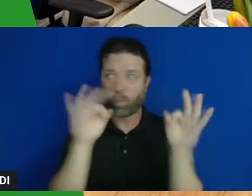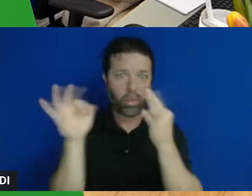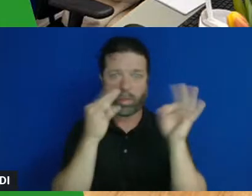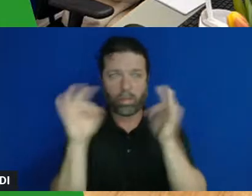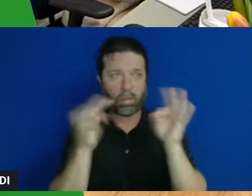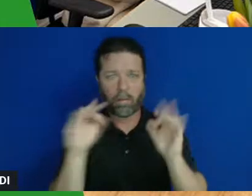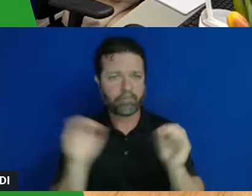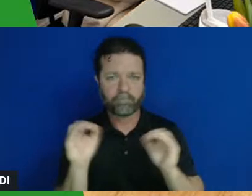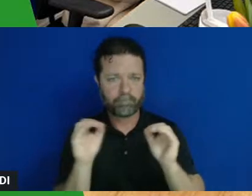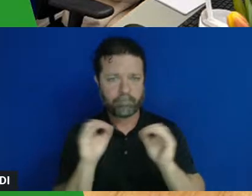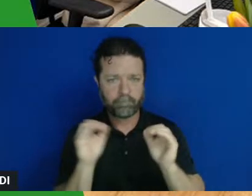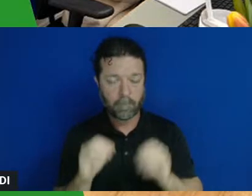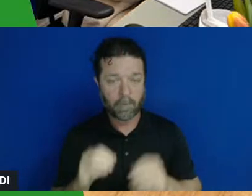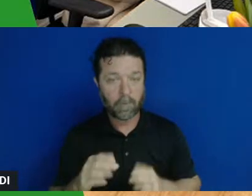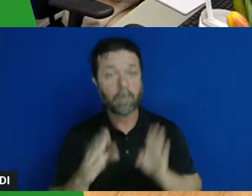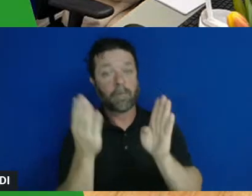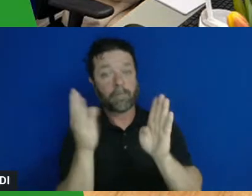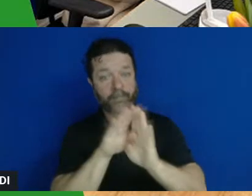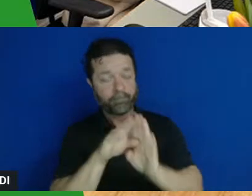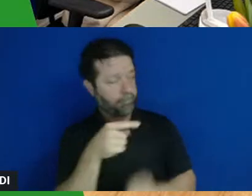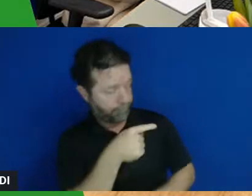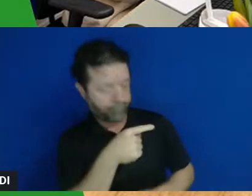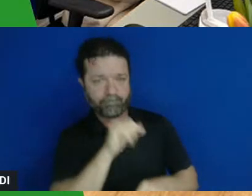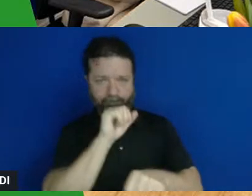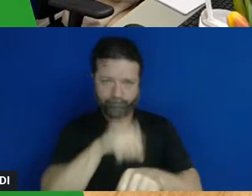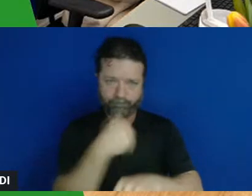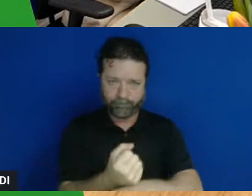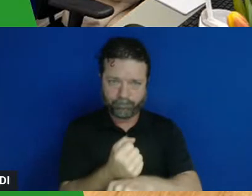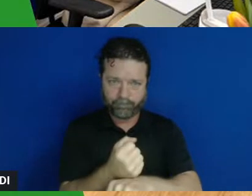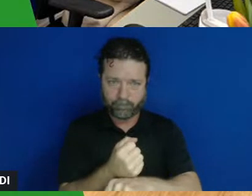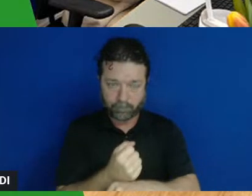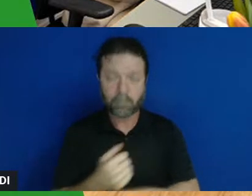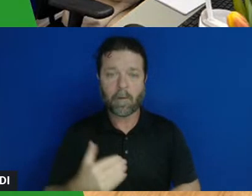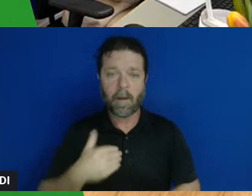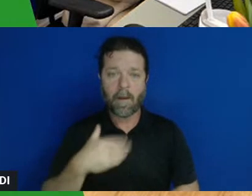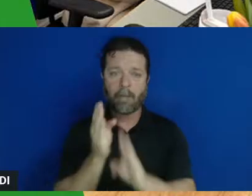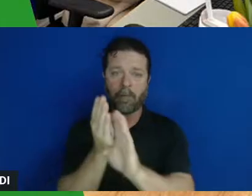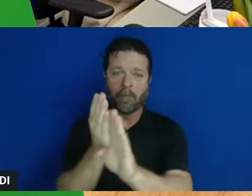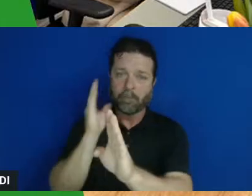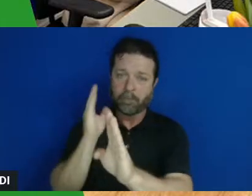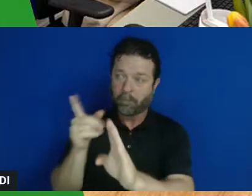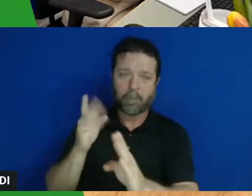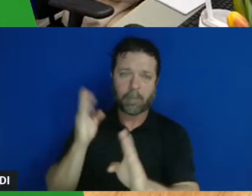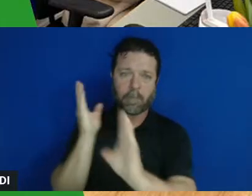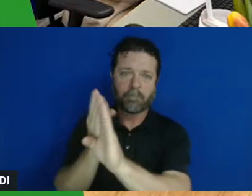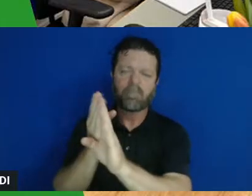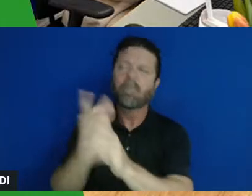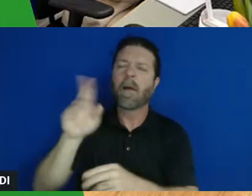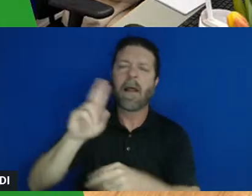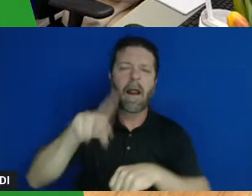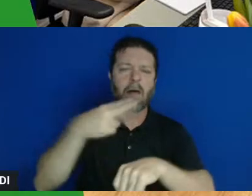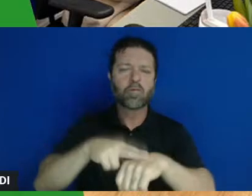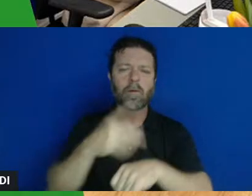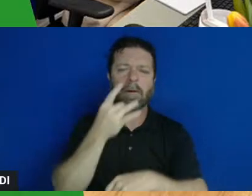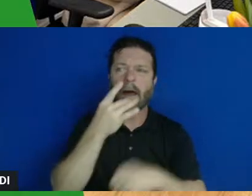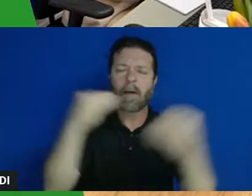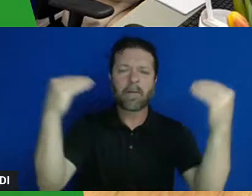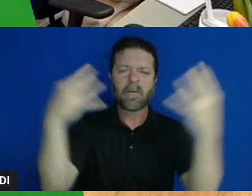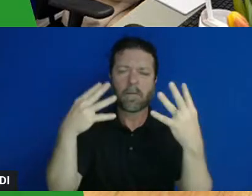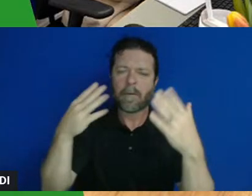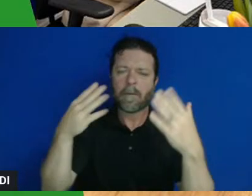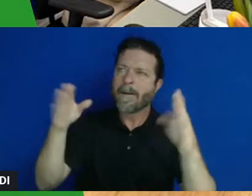locks, covered windows that block all natural lighting in, just because we want to keep a consistent image of you on